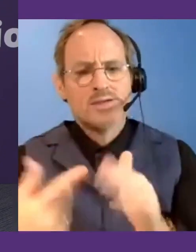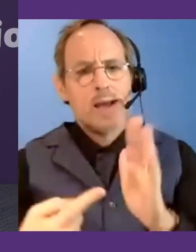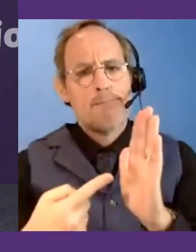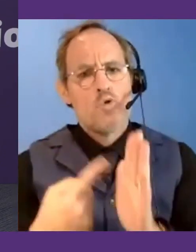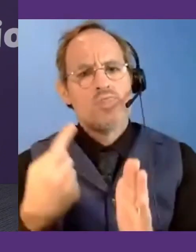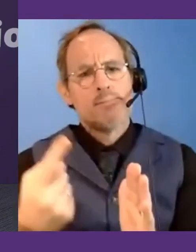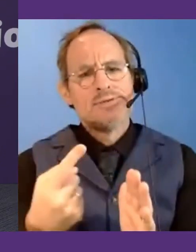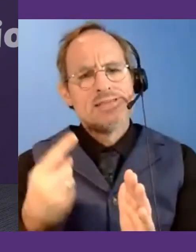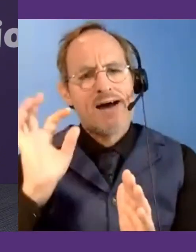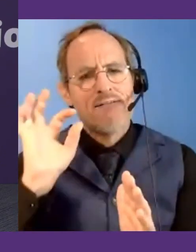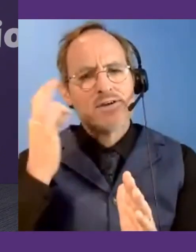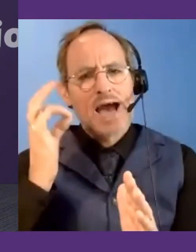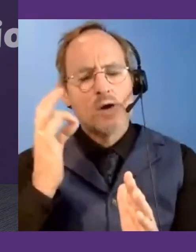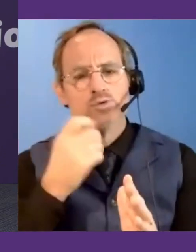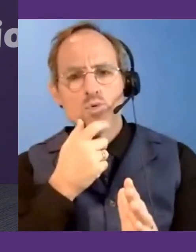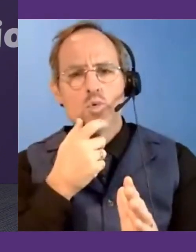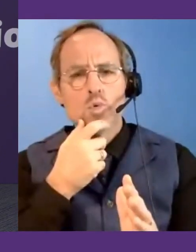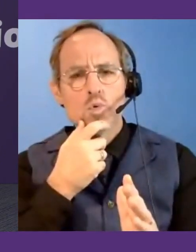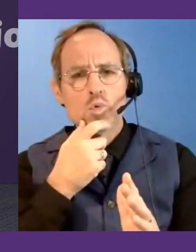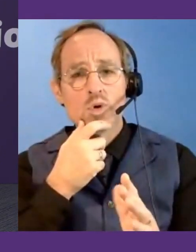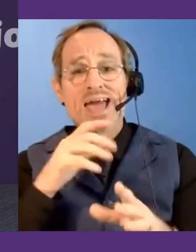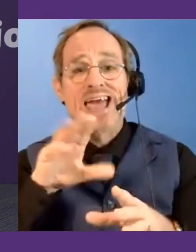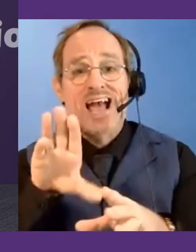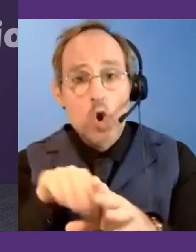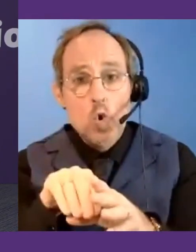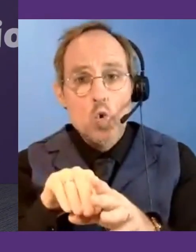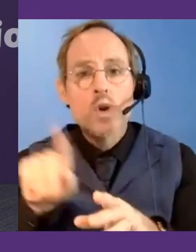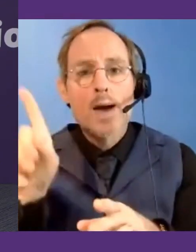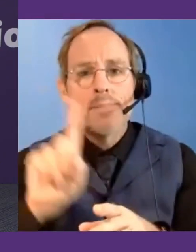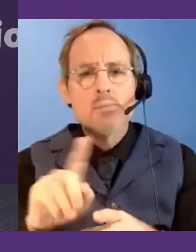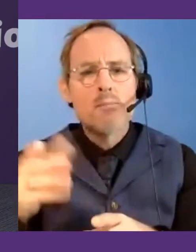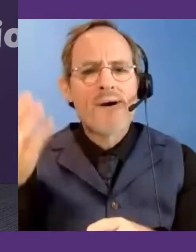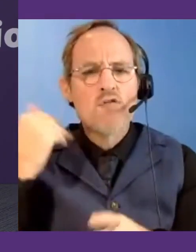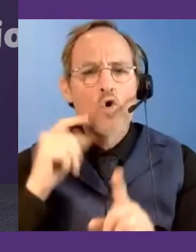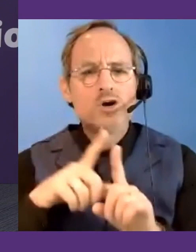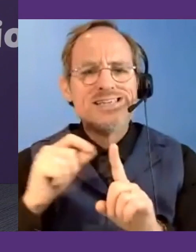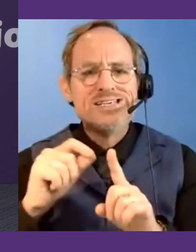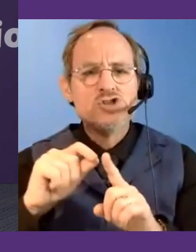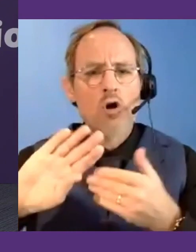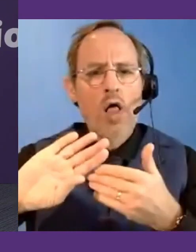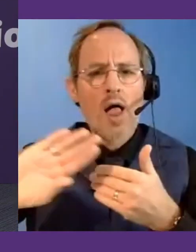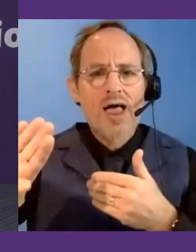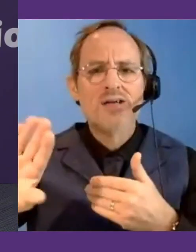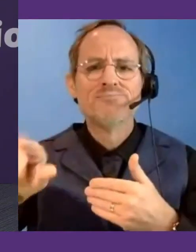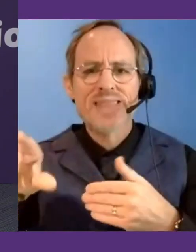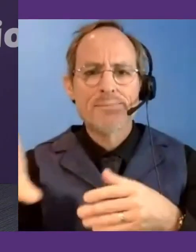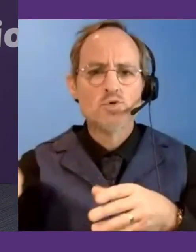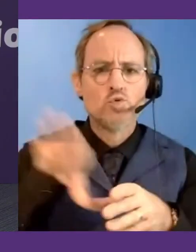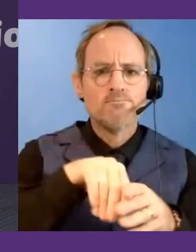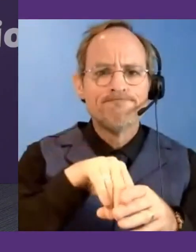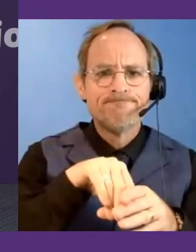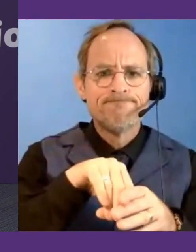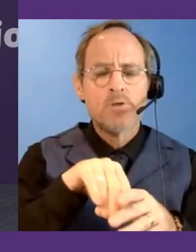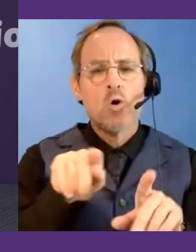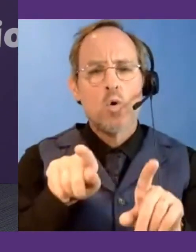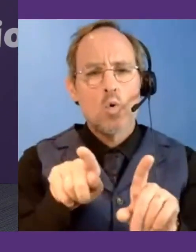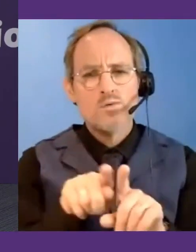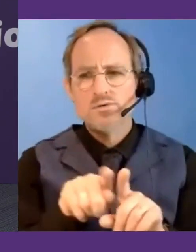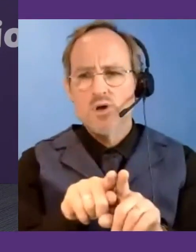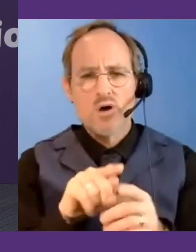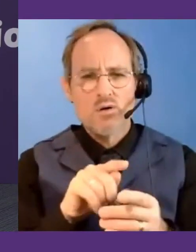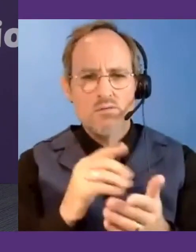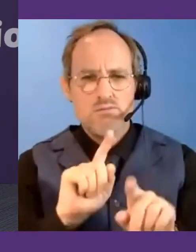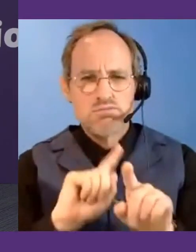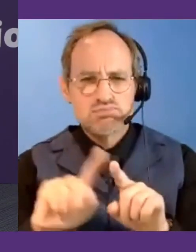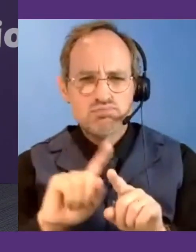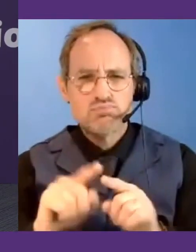digitally excluded citizens when they're doing that, but also a wide range of charities, Parkinson's